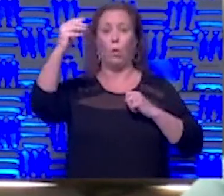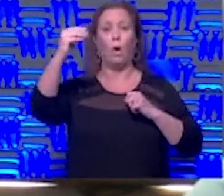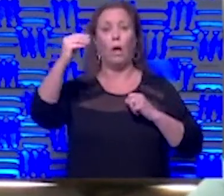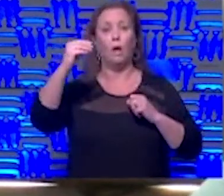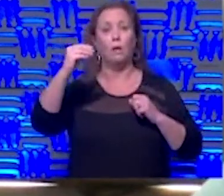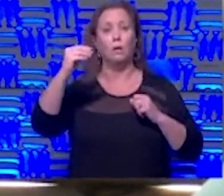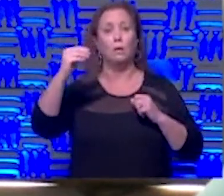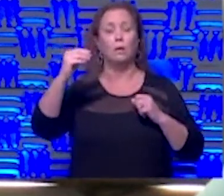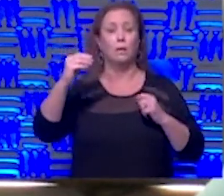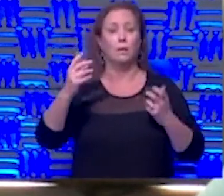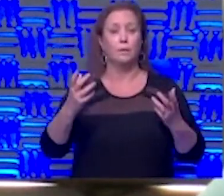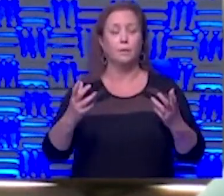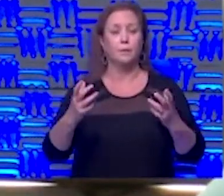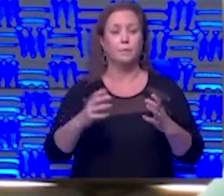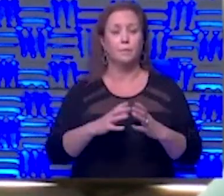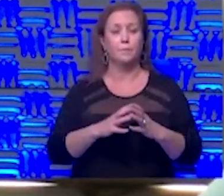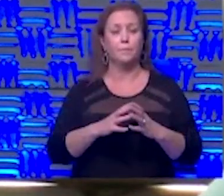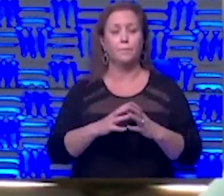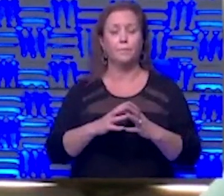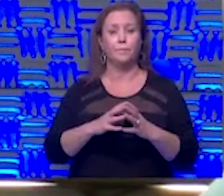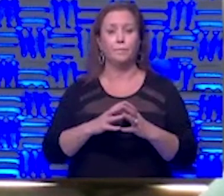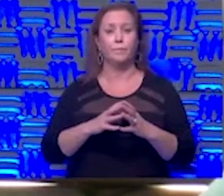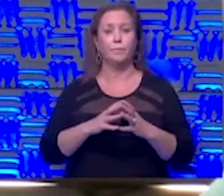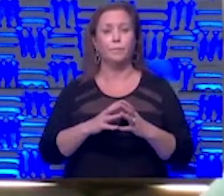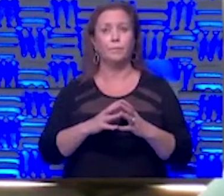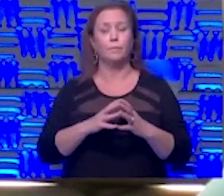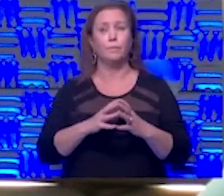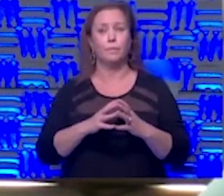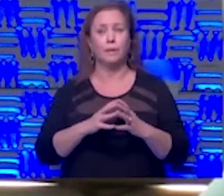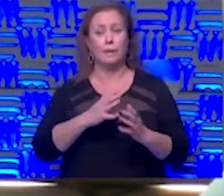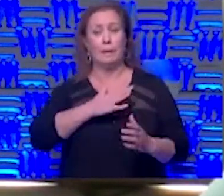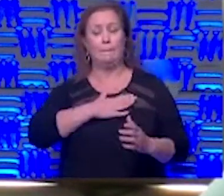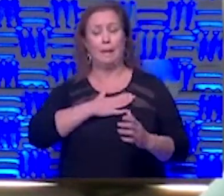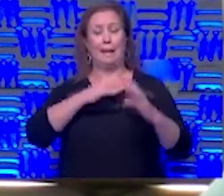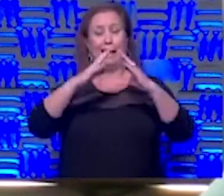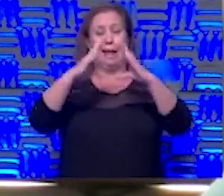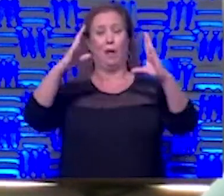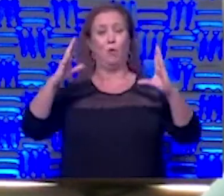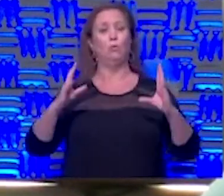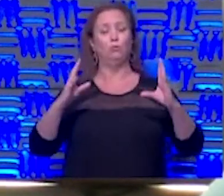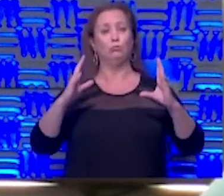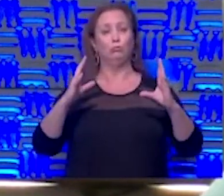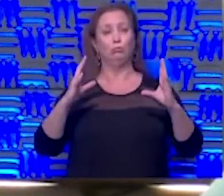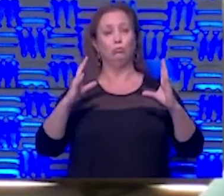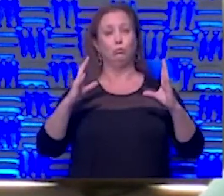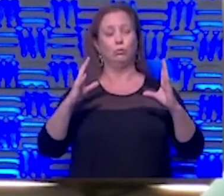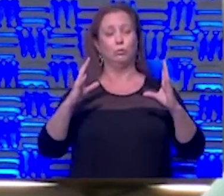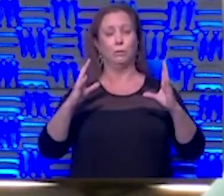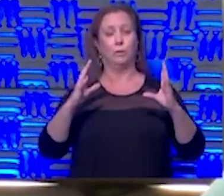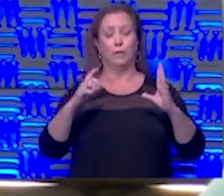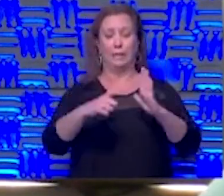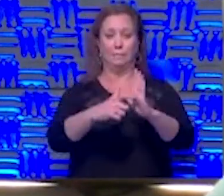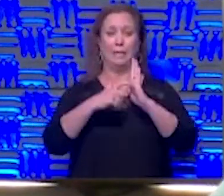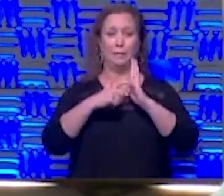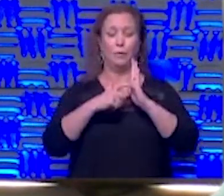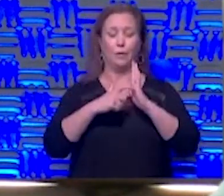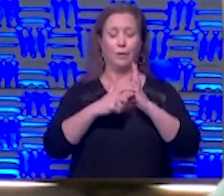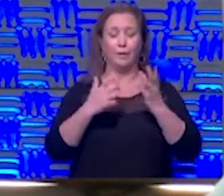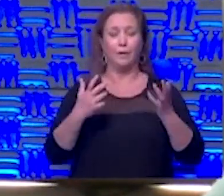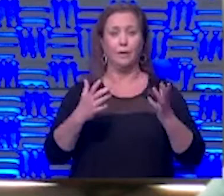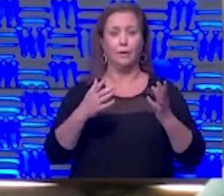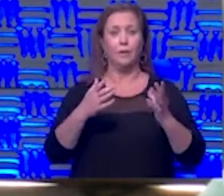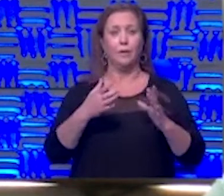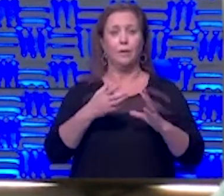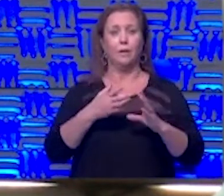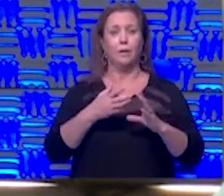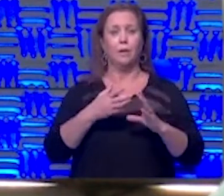and so at least in my household, it's mandatory. Before